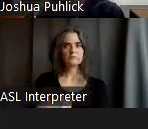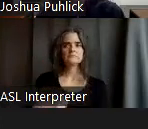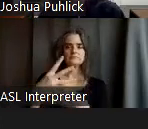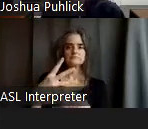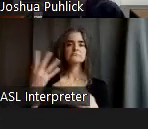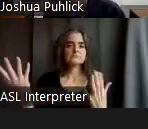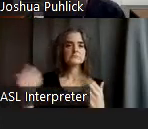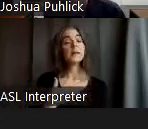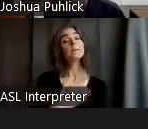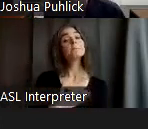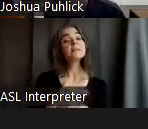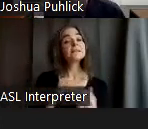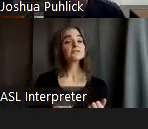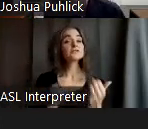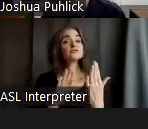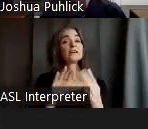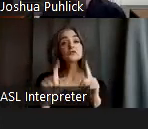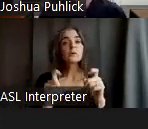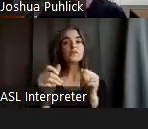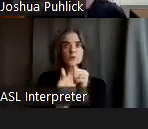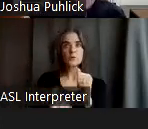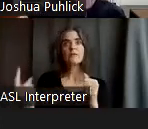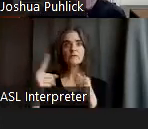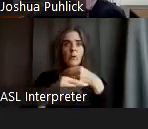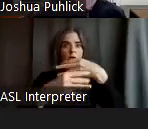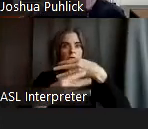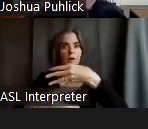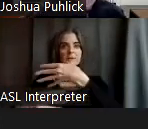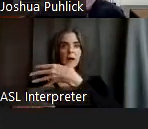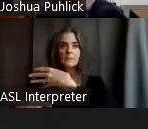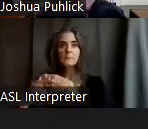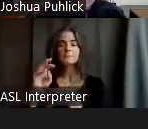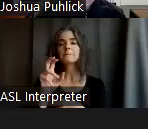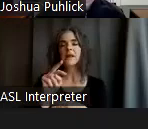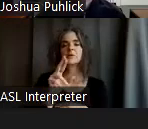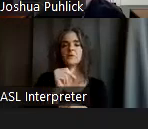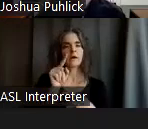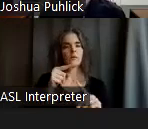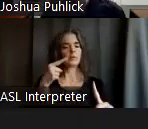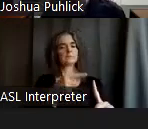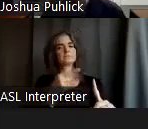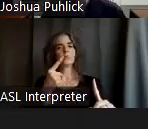being addressed to everyone in the drop-down menu of the chat box.